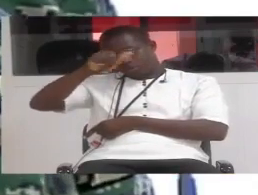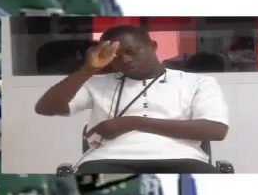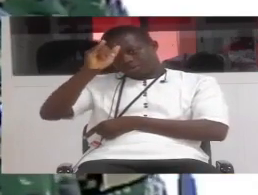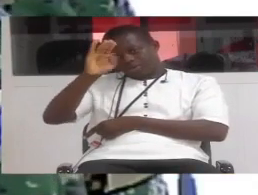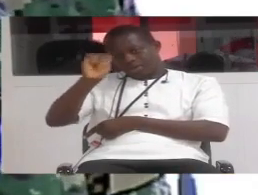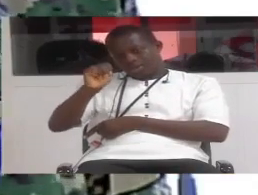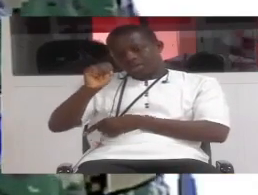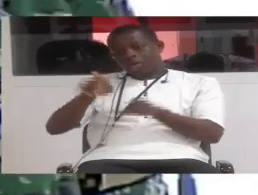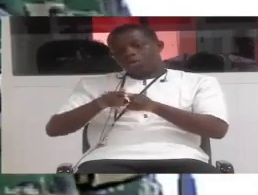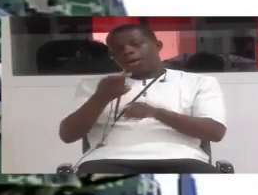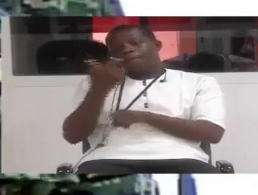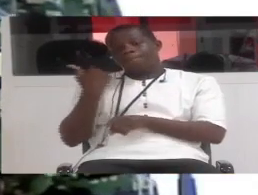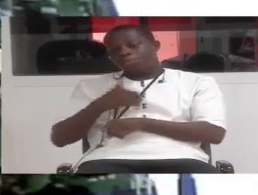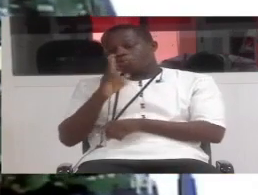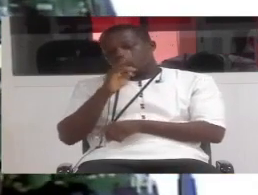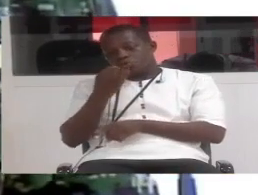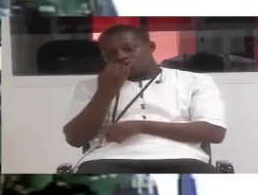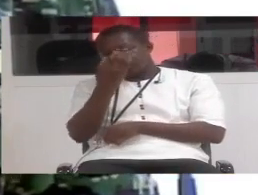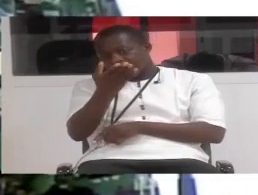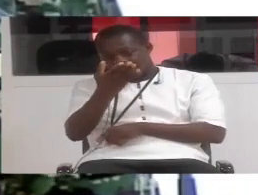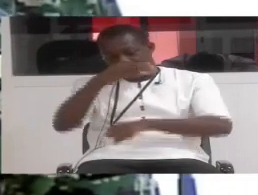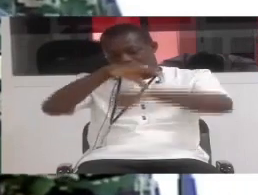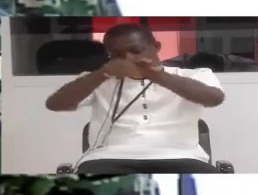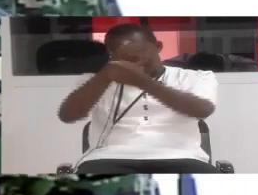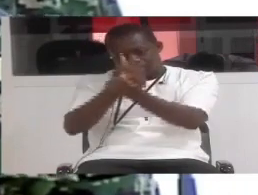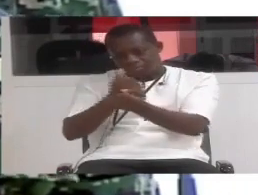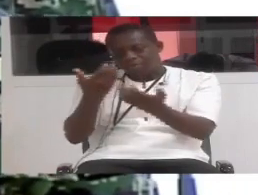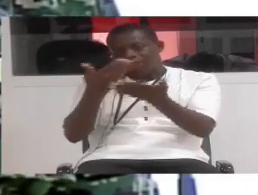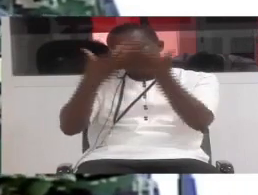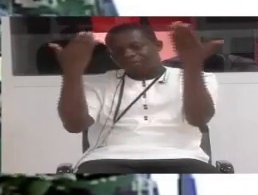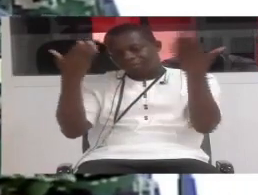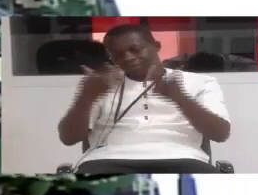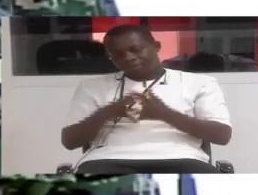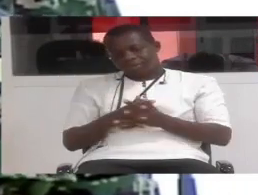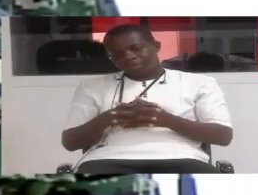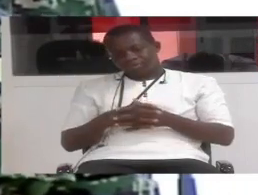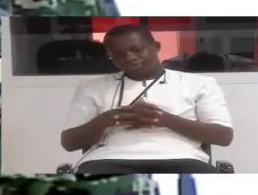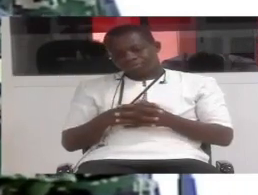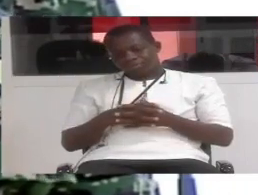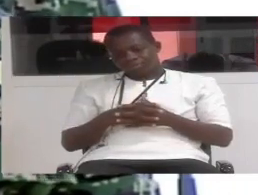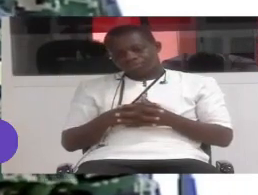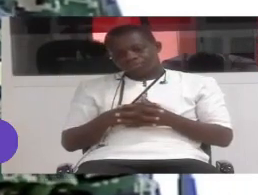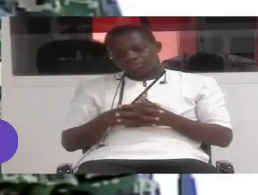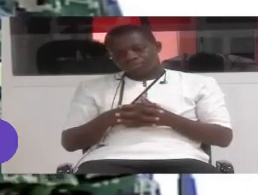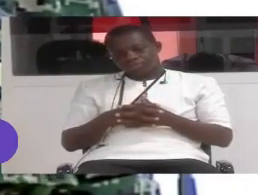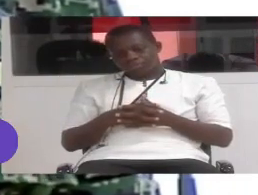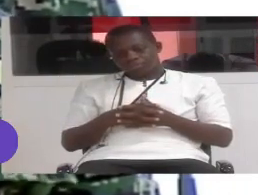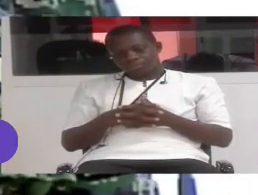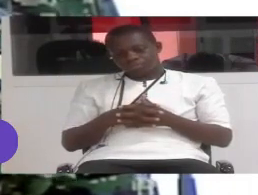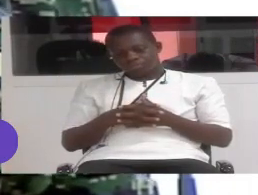Ne ñi ngeen waxon tié nañ leen. That the people that you have talked about, they are in our captivity.